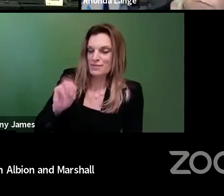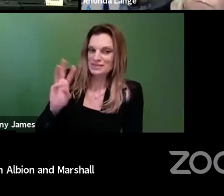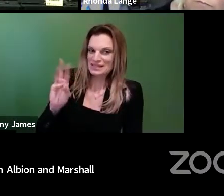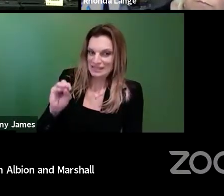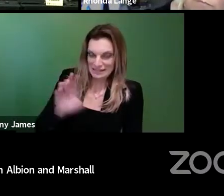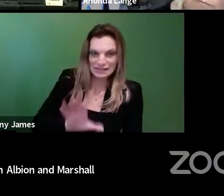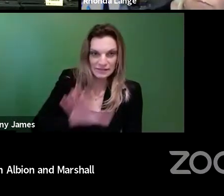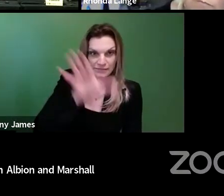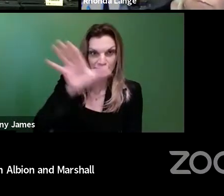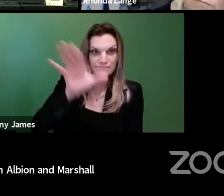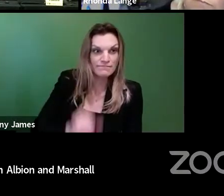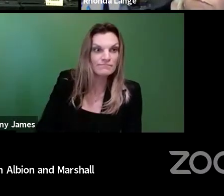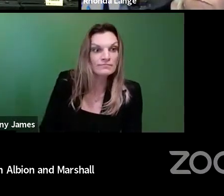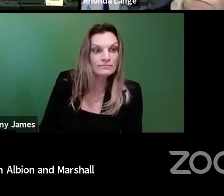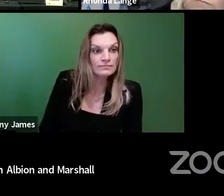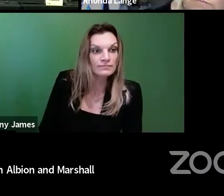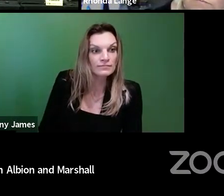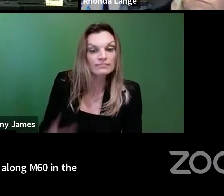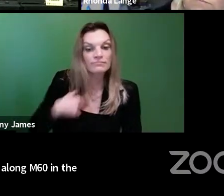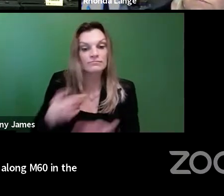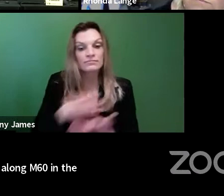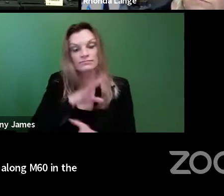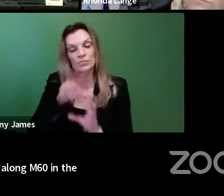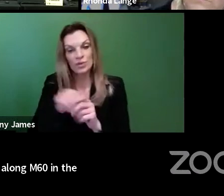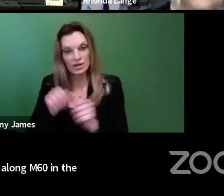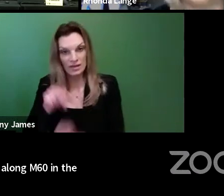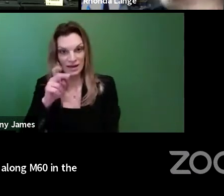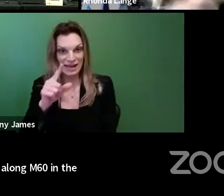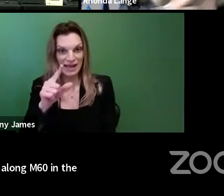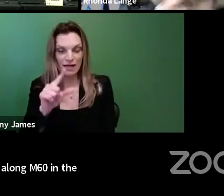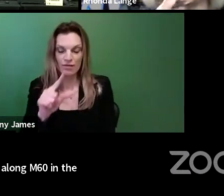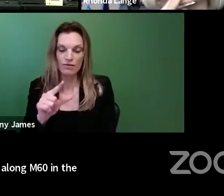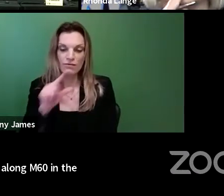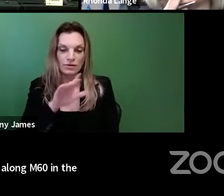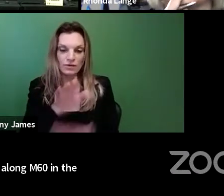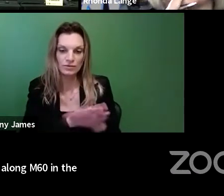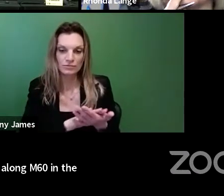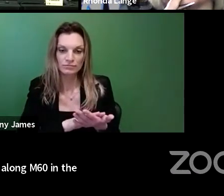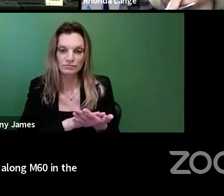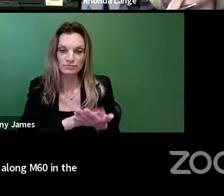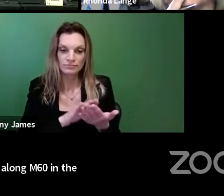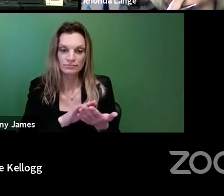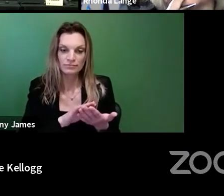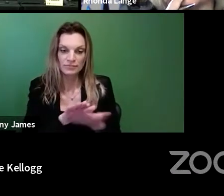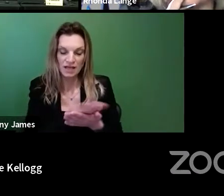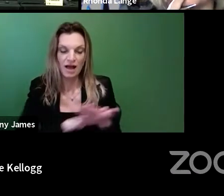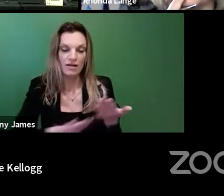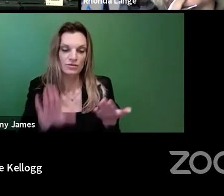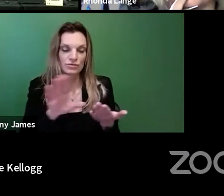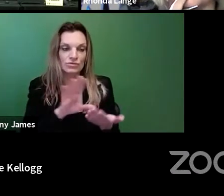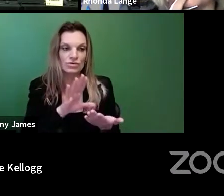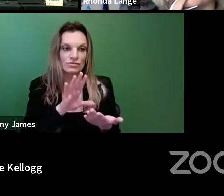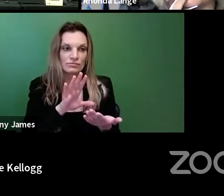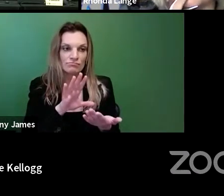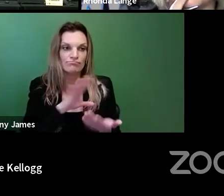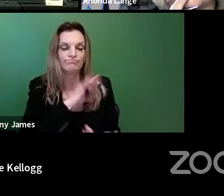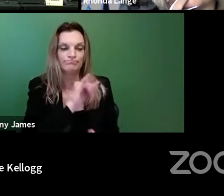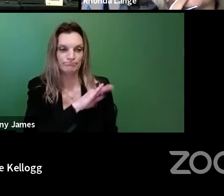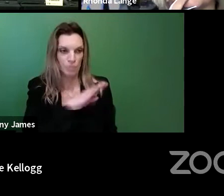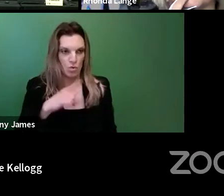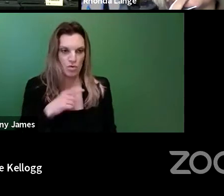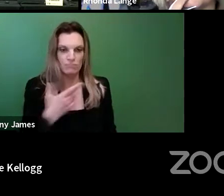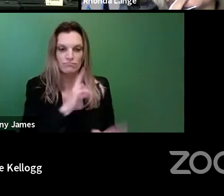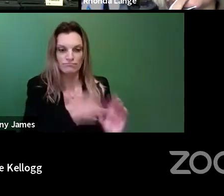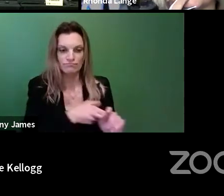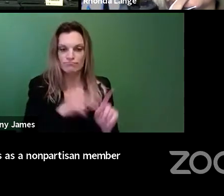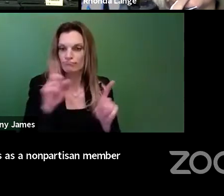the other. I've served on the Kellogg Community College Board of Trustees as a nonpartisan member since 2007, and we